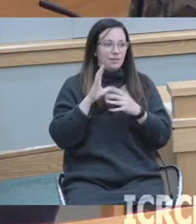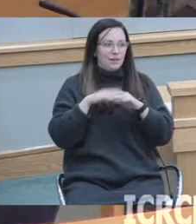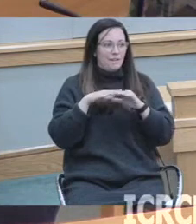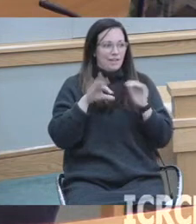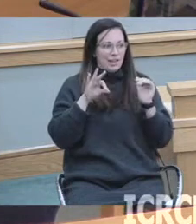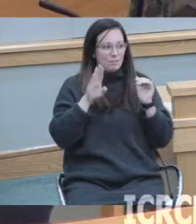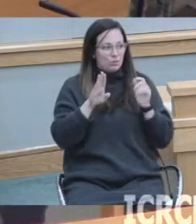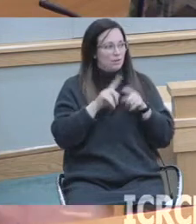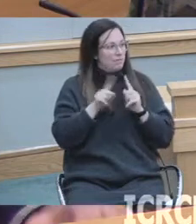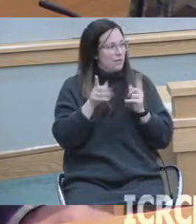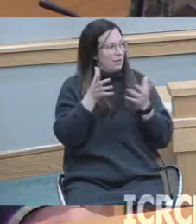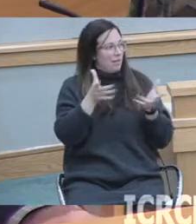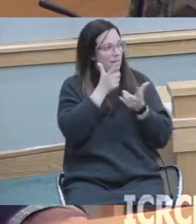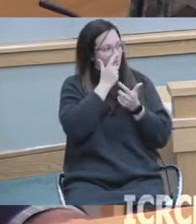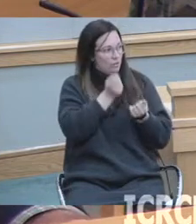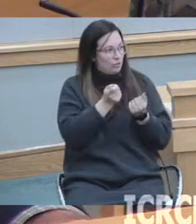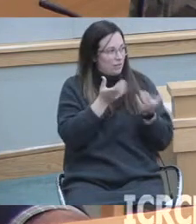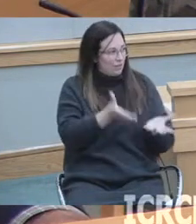there.